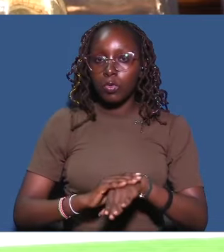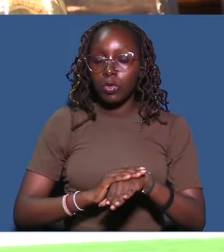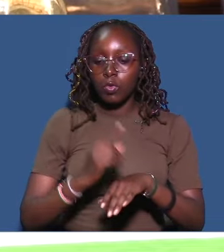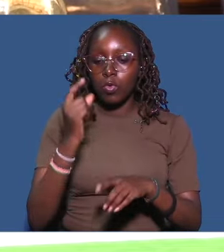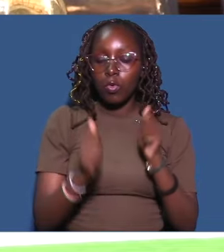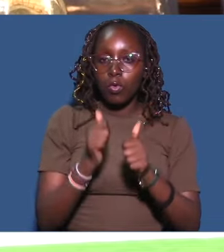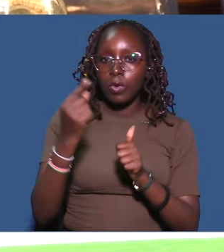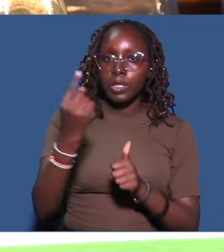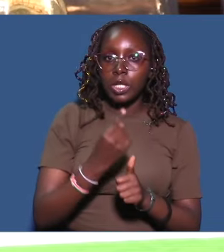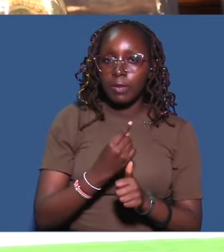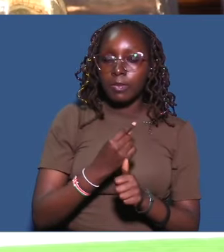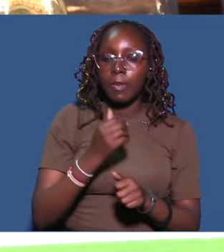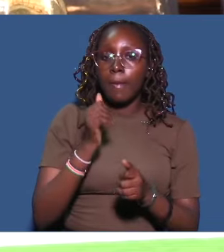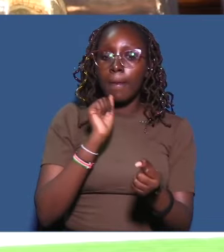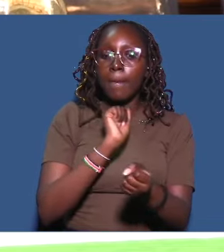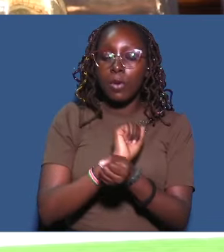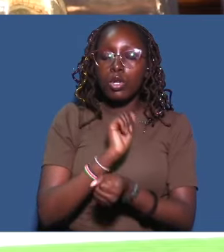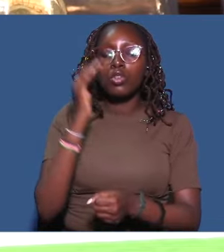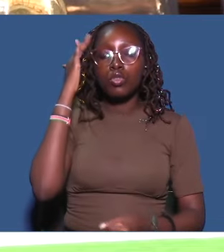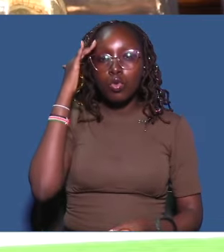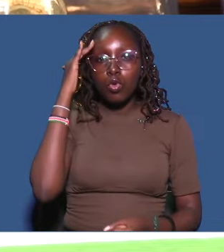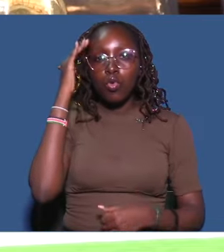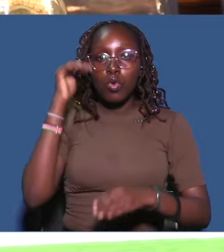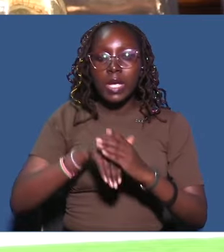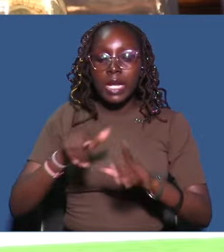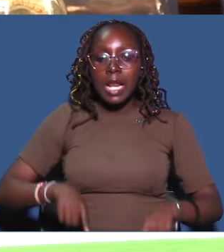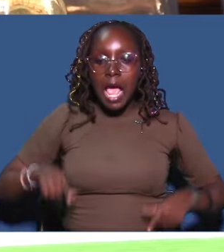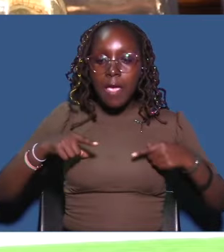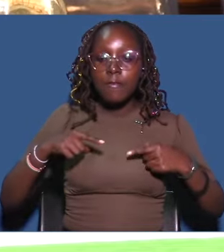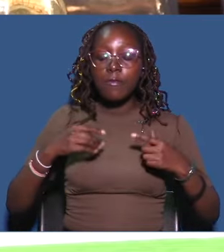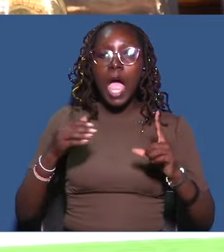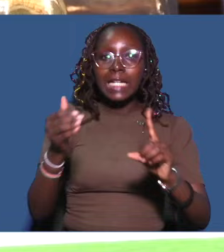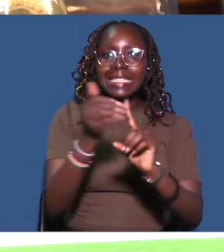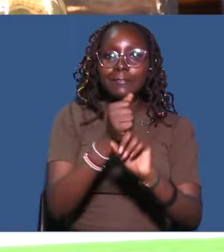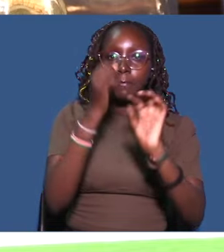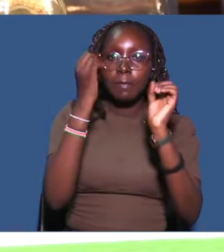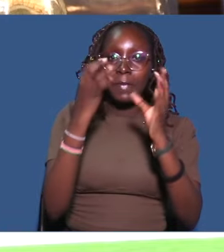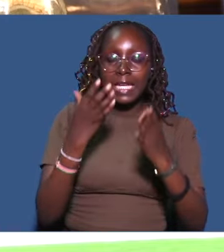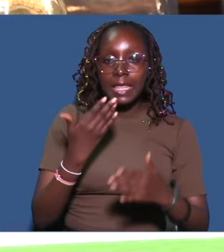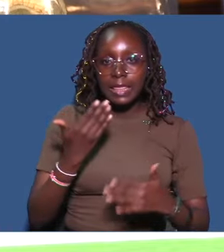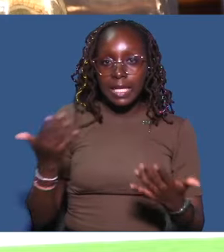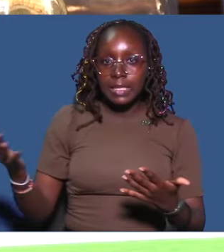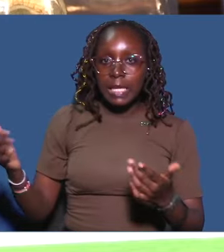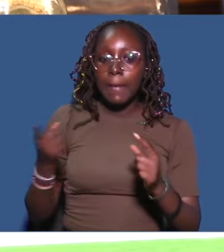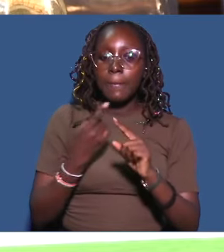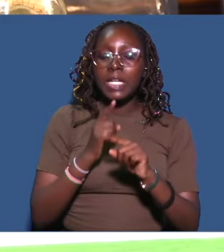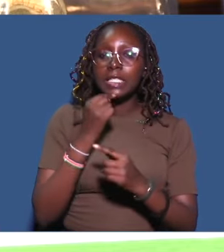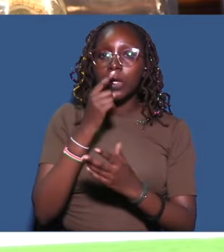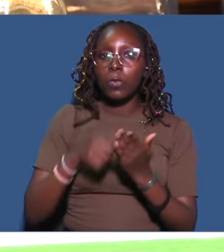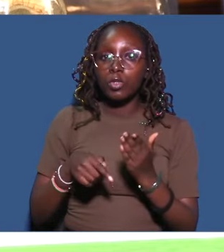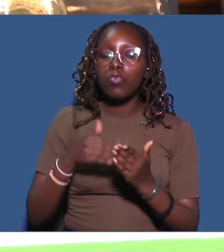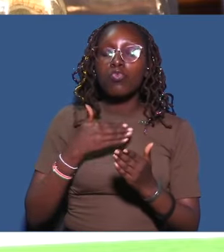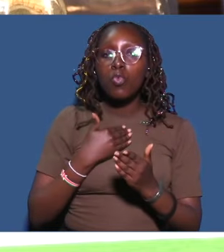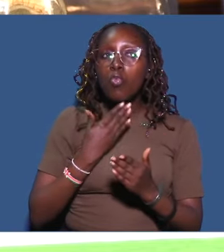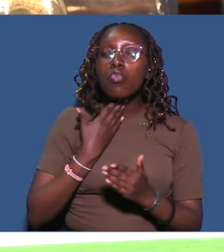life, he had achieved most things. But he still said, I don't want to focus. I want to see what is ahead of